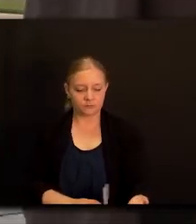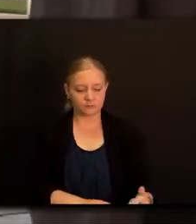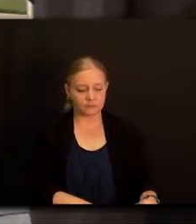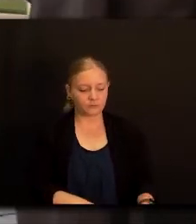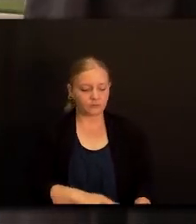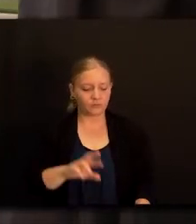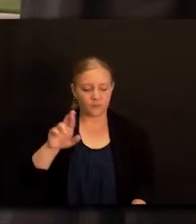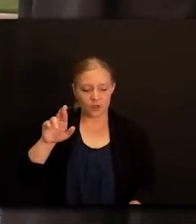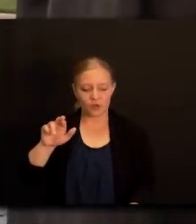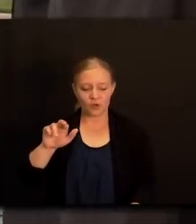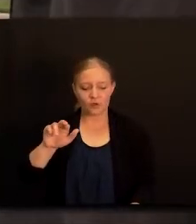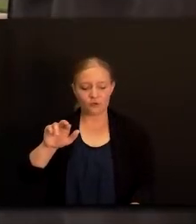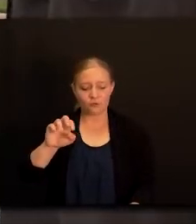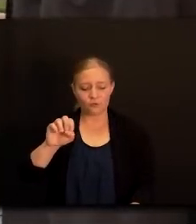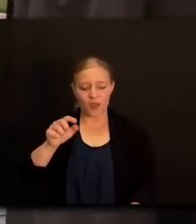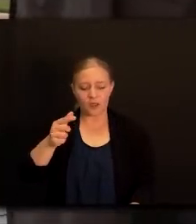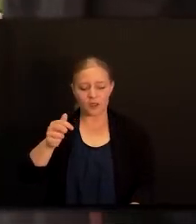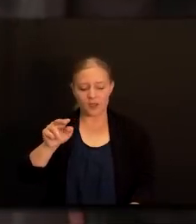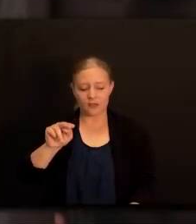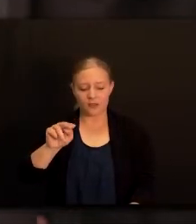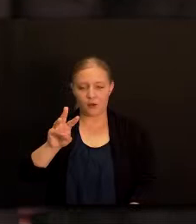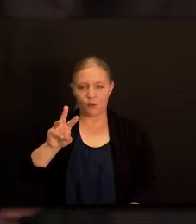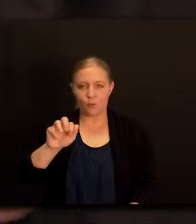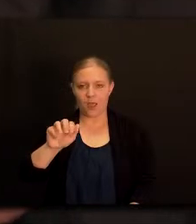Reagan Seeley Wade.